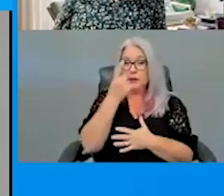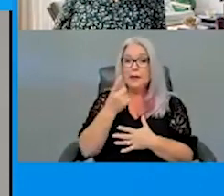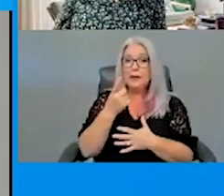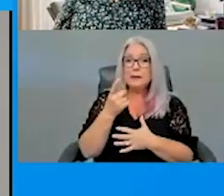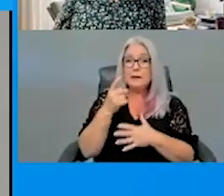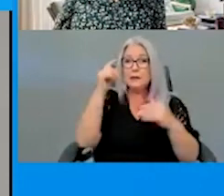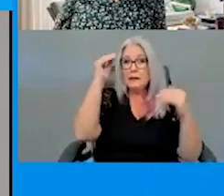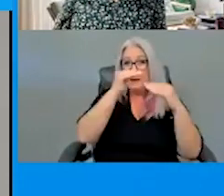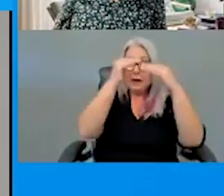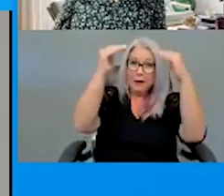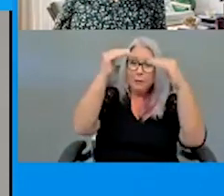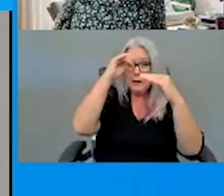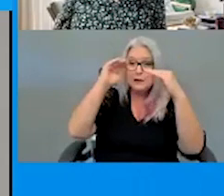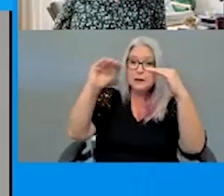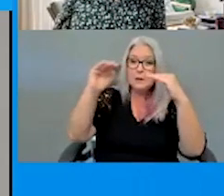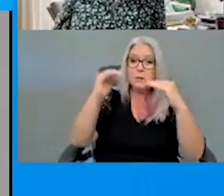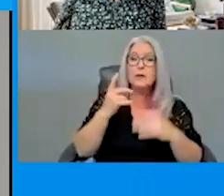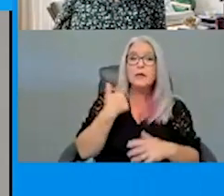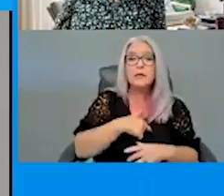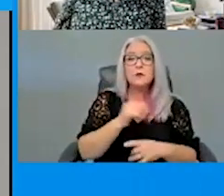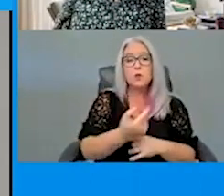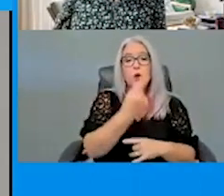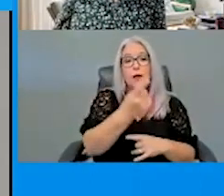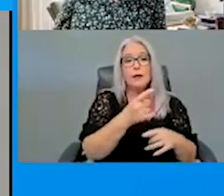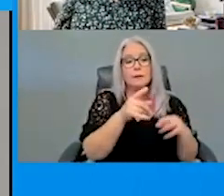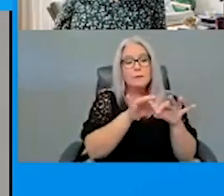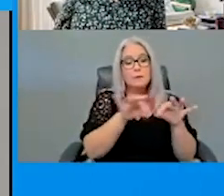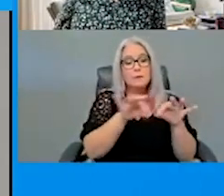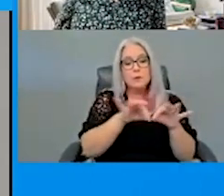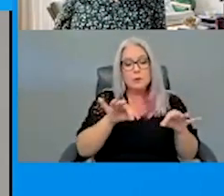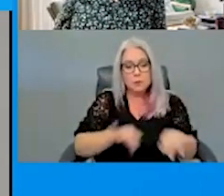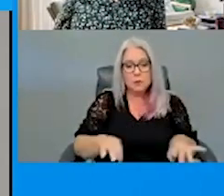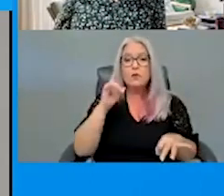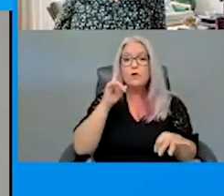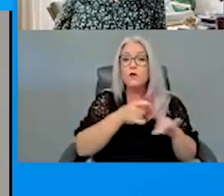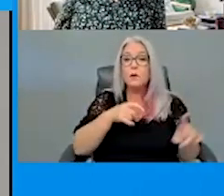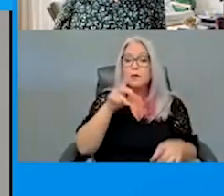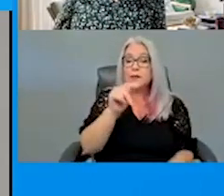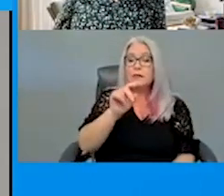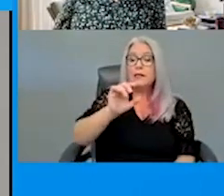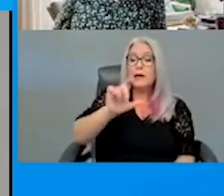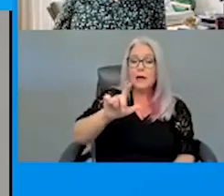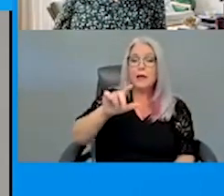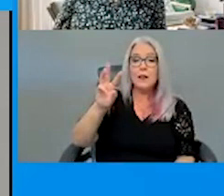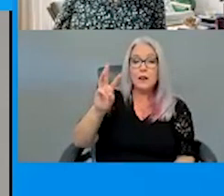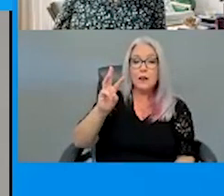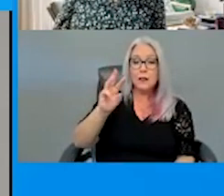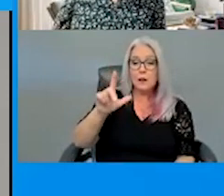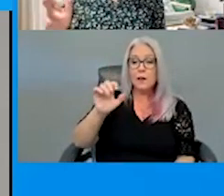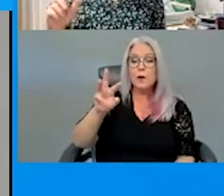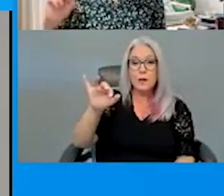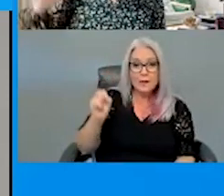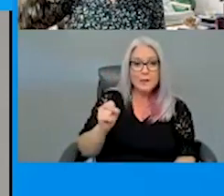is one written by T.L. Lewis, and it's a working definition, meaning that T.L. expects